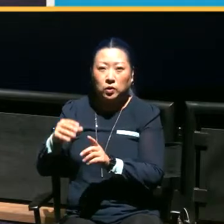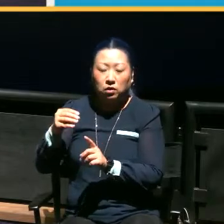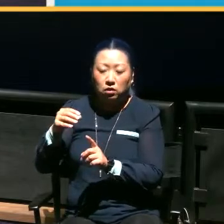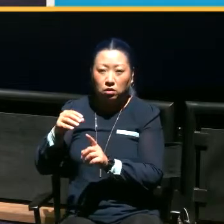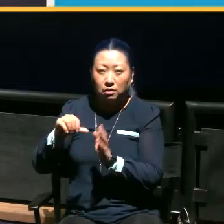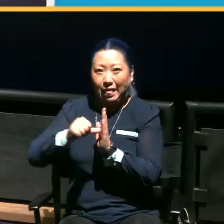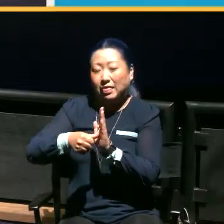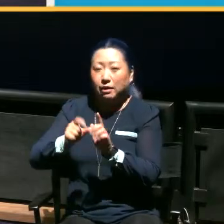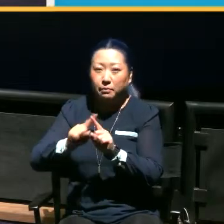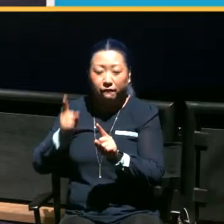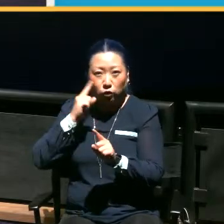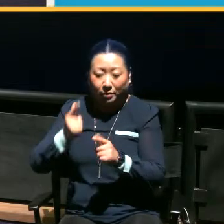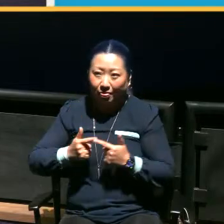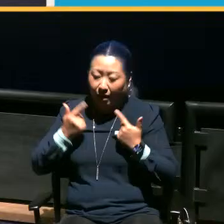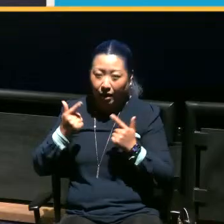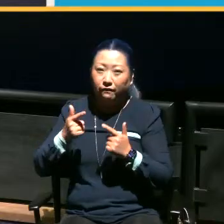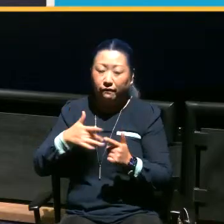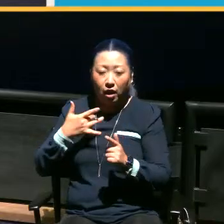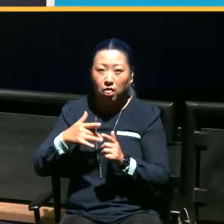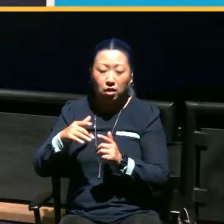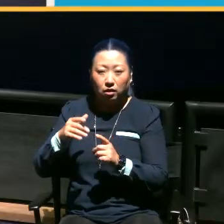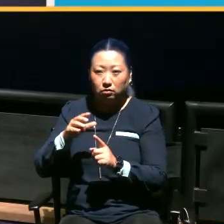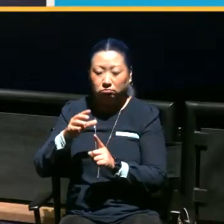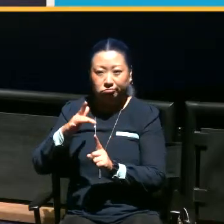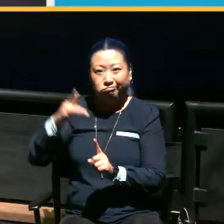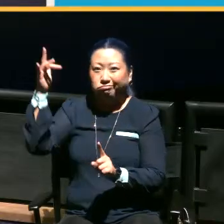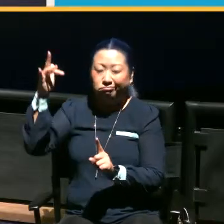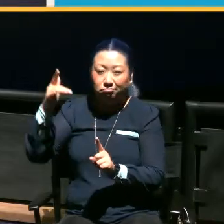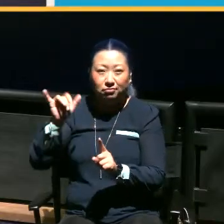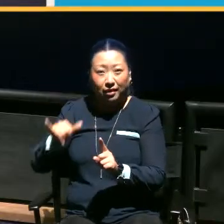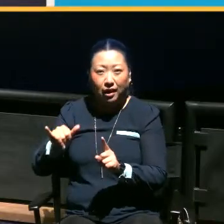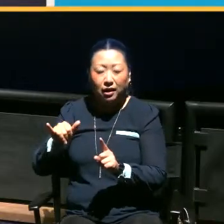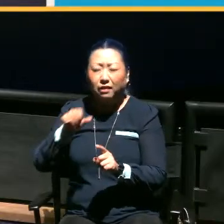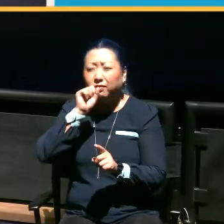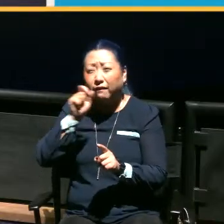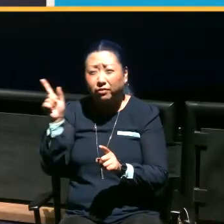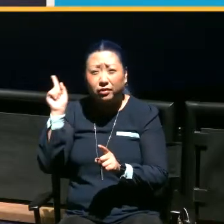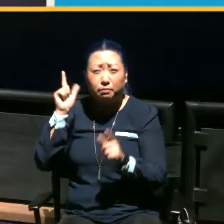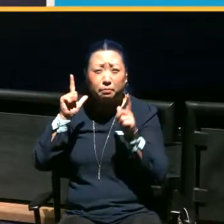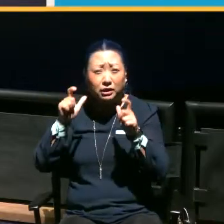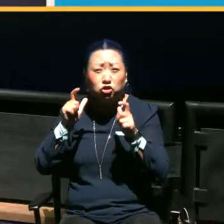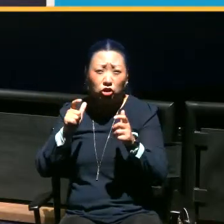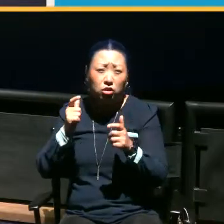get a chance to work with these folks, and I really love this photo because I think it captures at